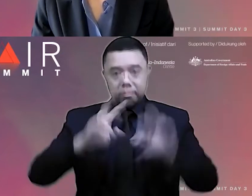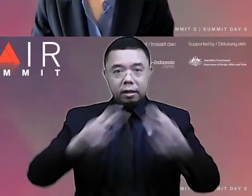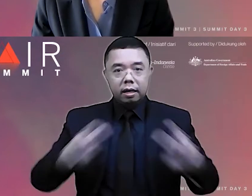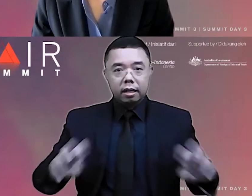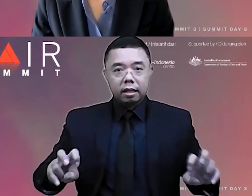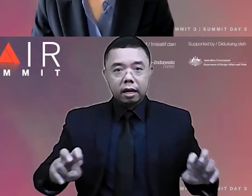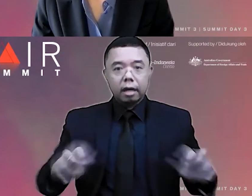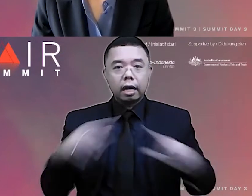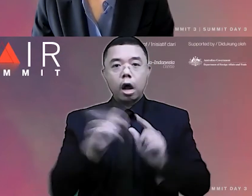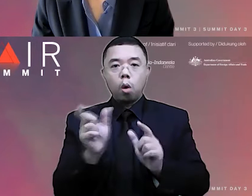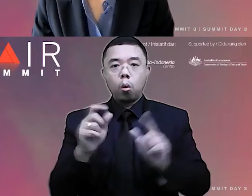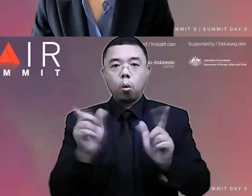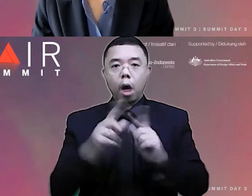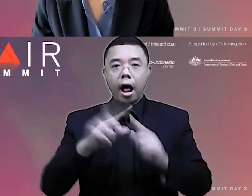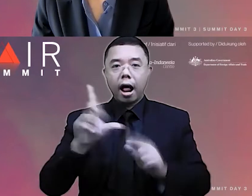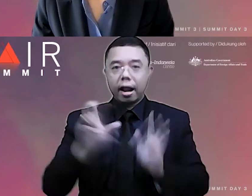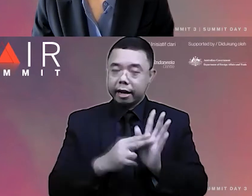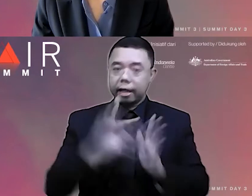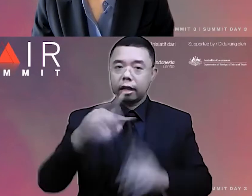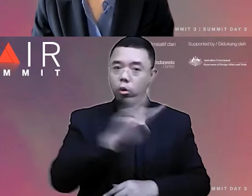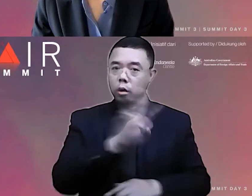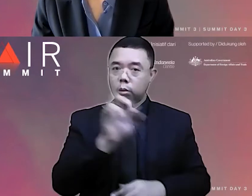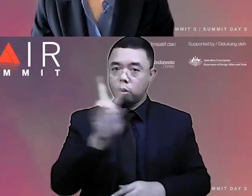2020, the economy is strong.